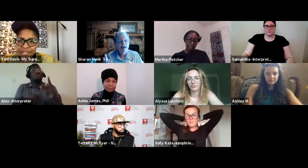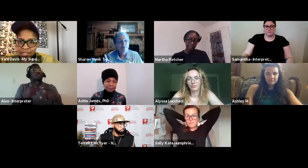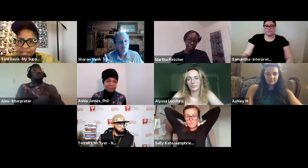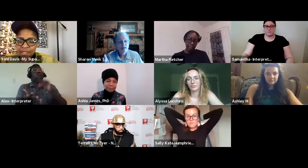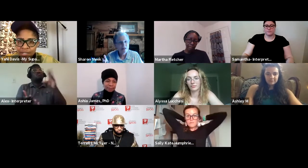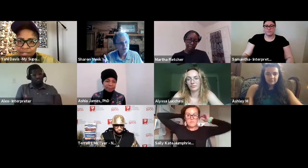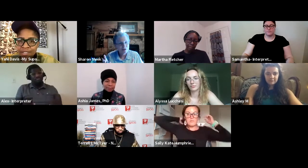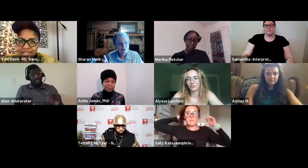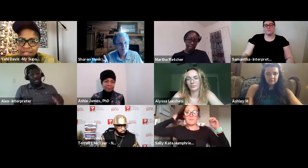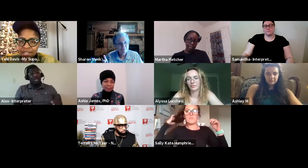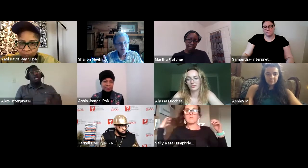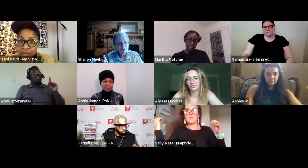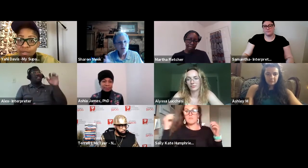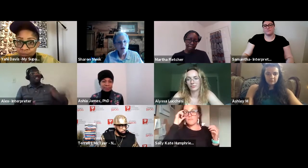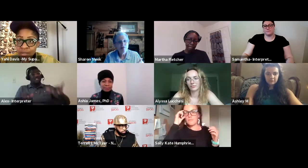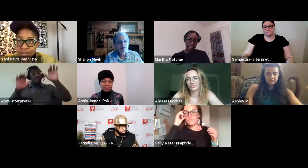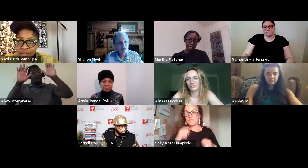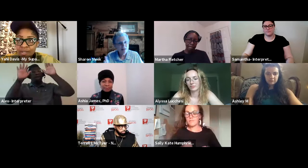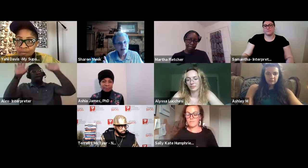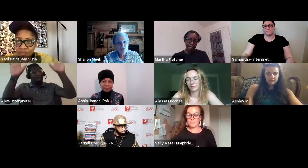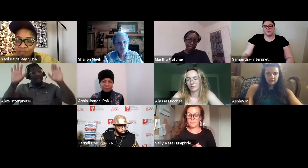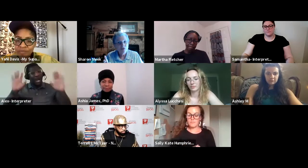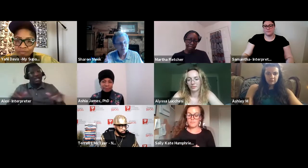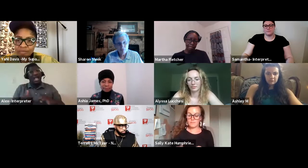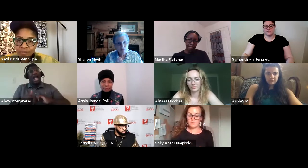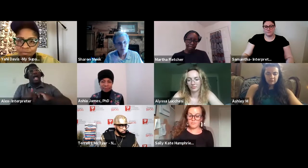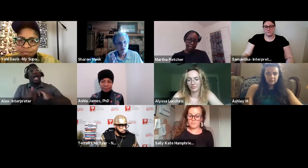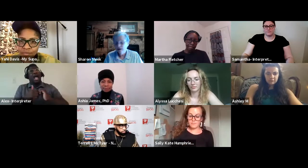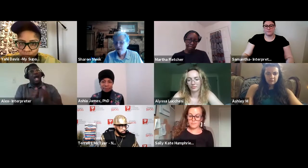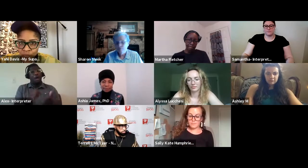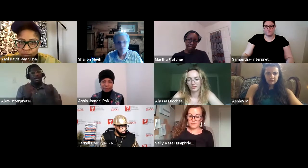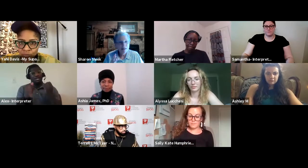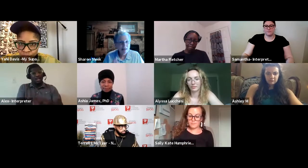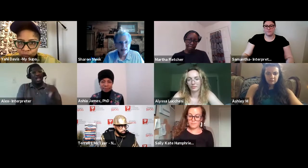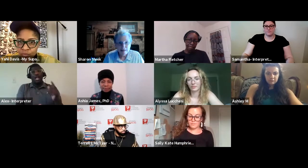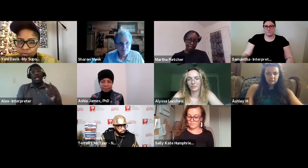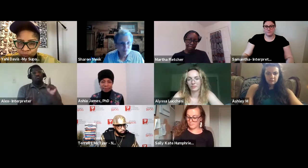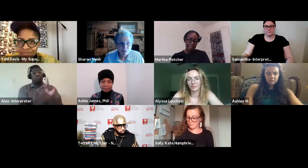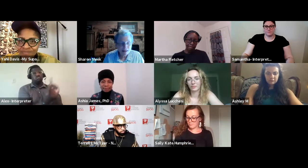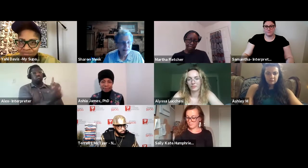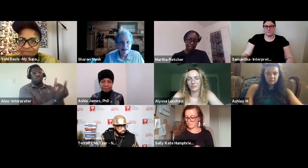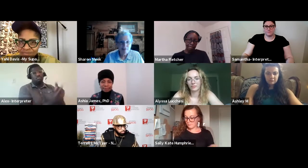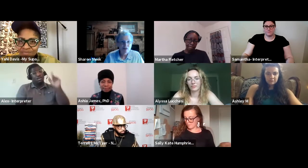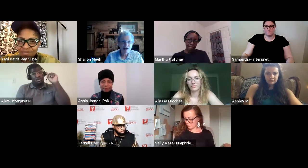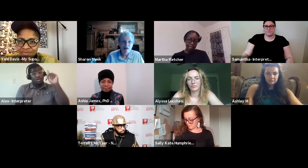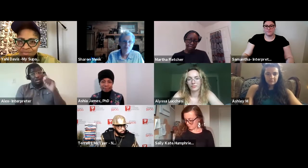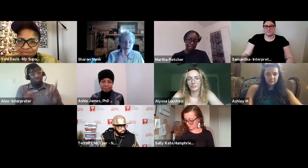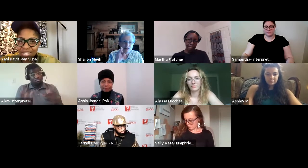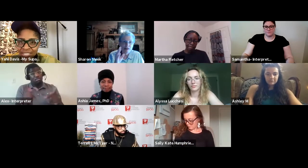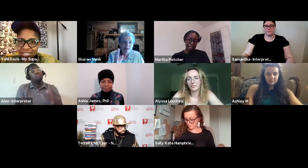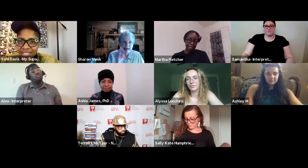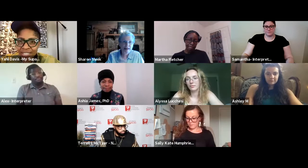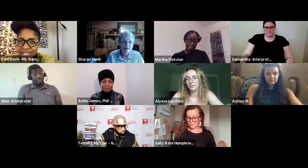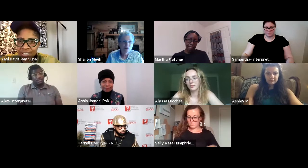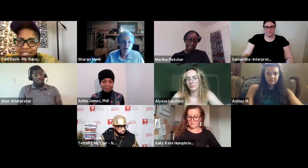amazing how many places you come in contact with deaf people. Many times, I would be